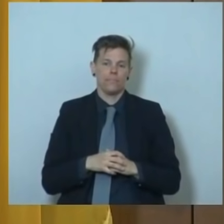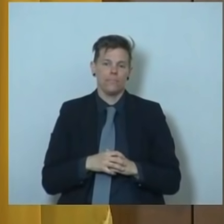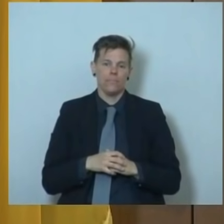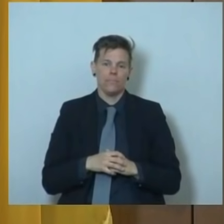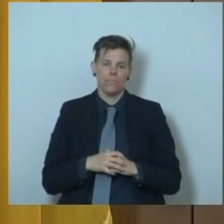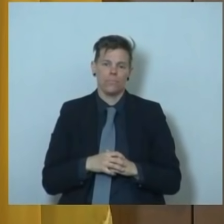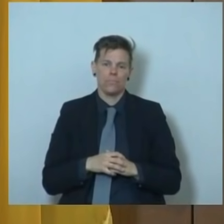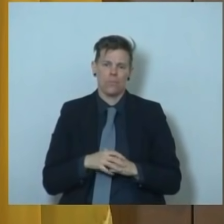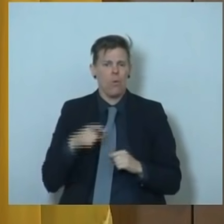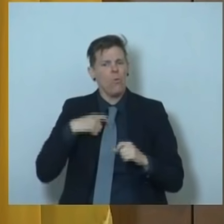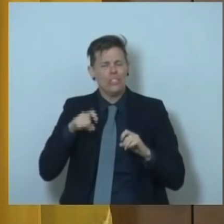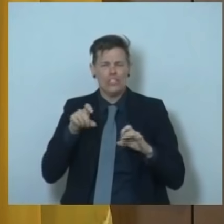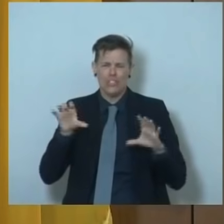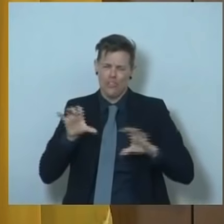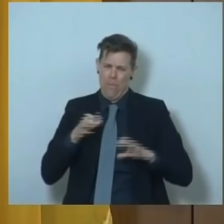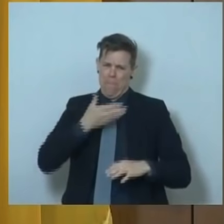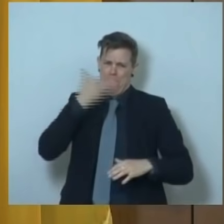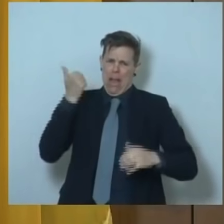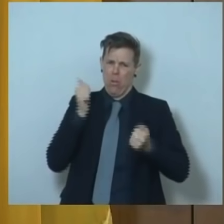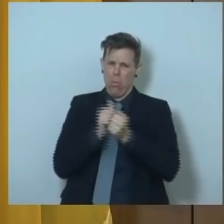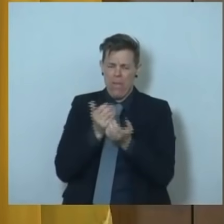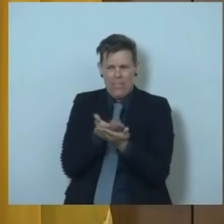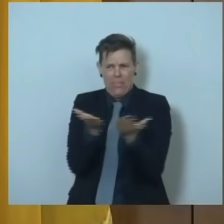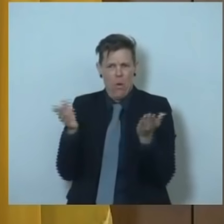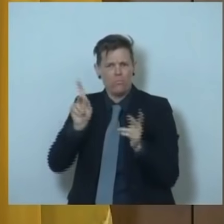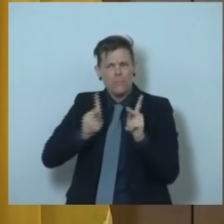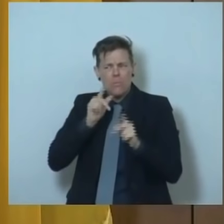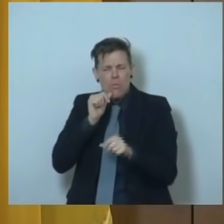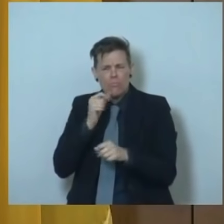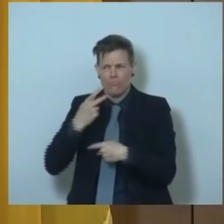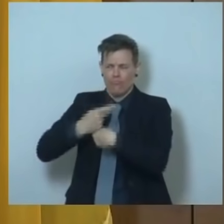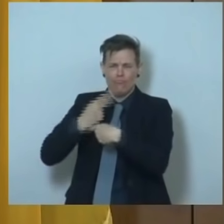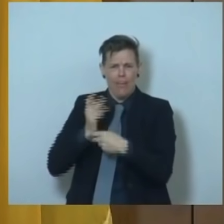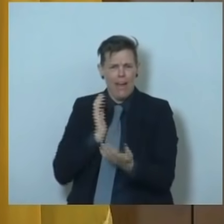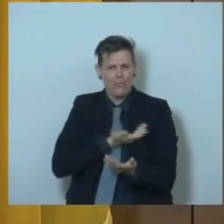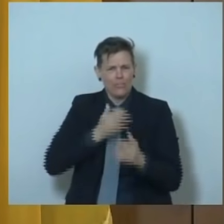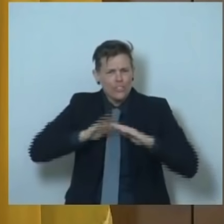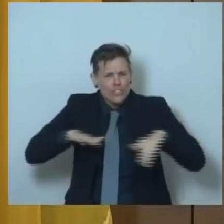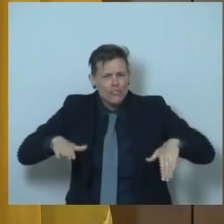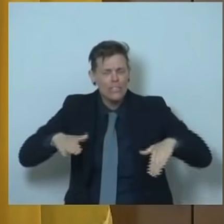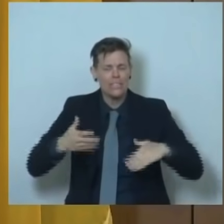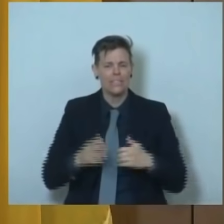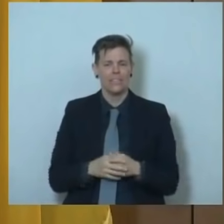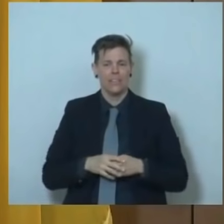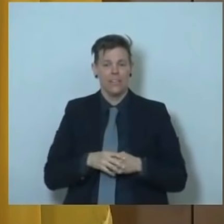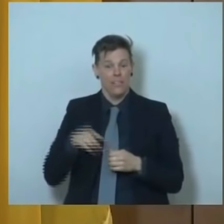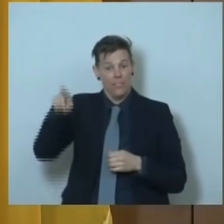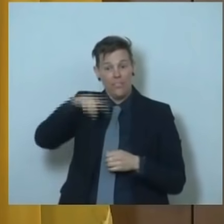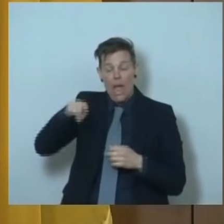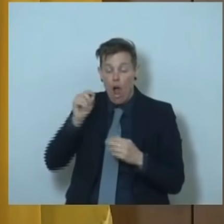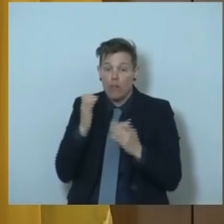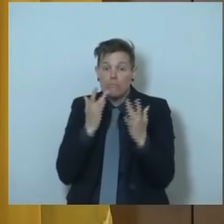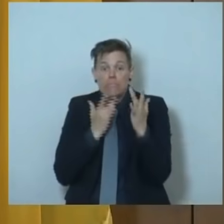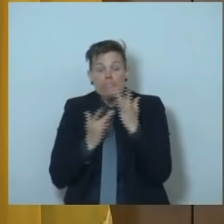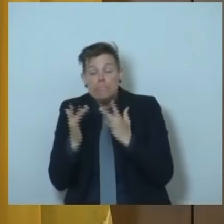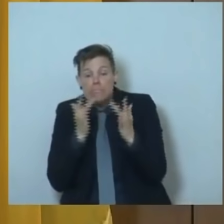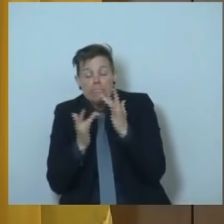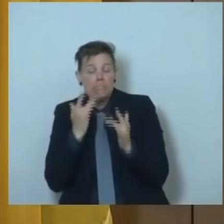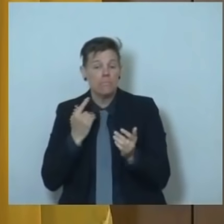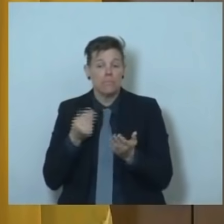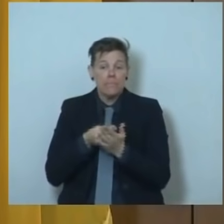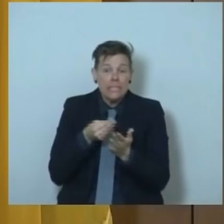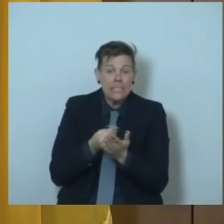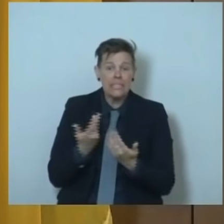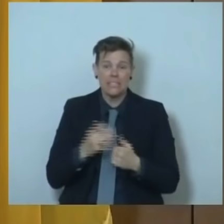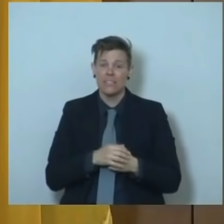better by our child care workers, and there should not be a situation where unemployment, which is intended to barely help